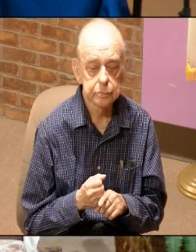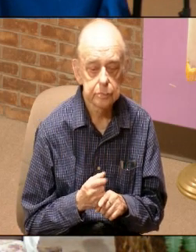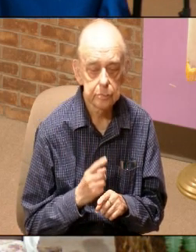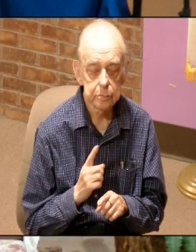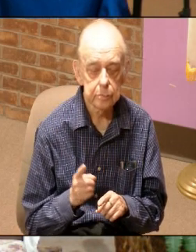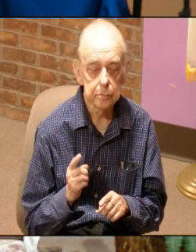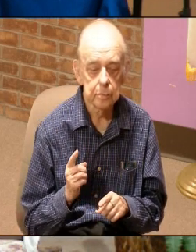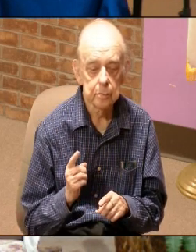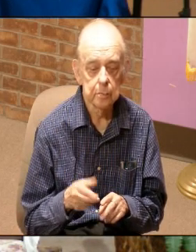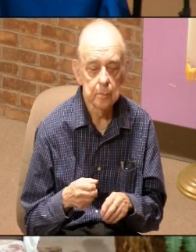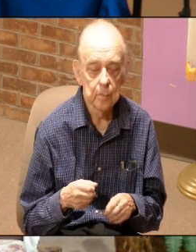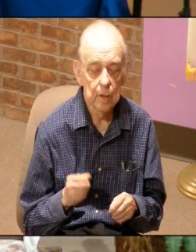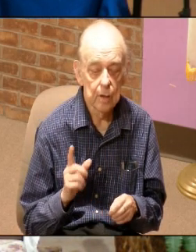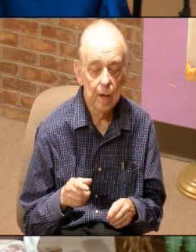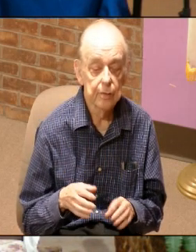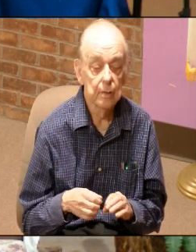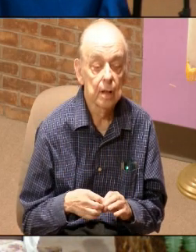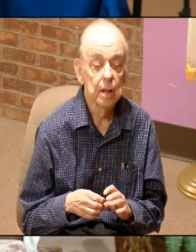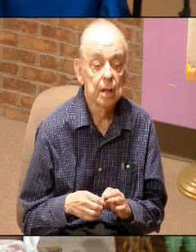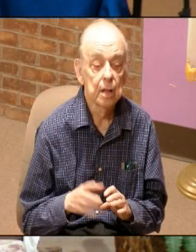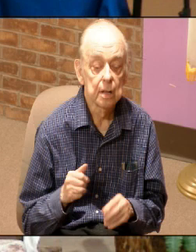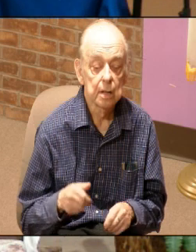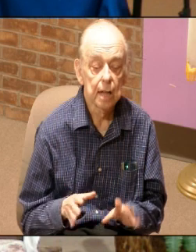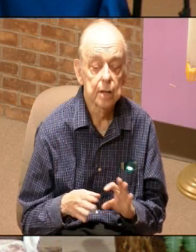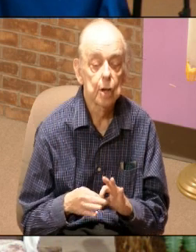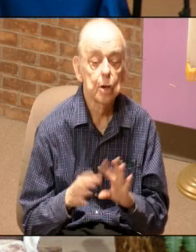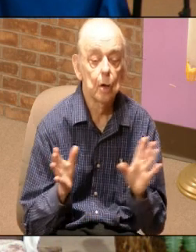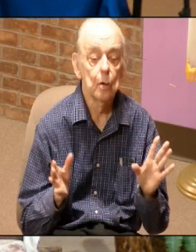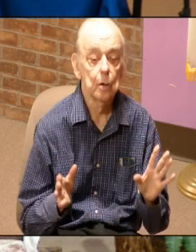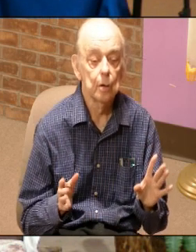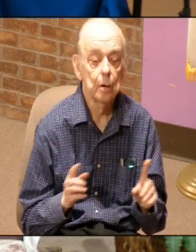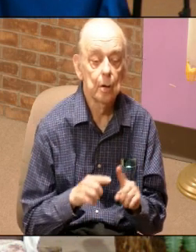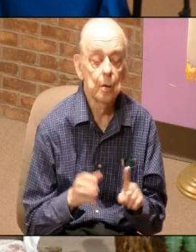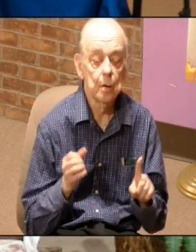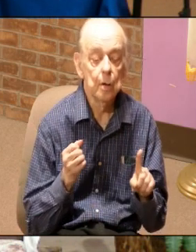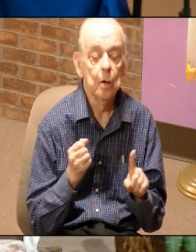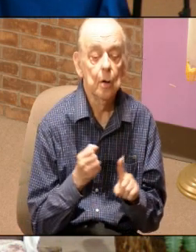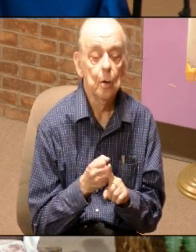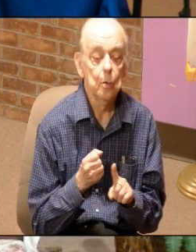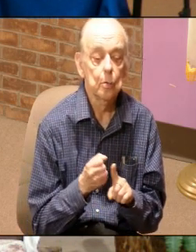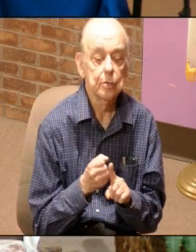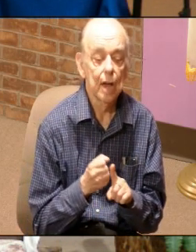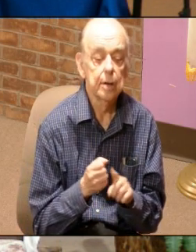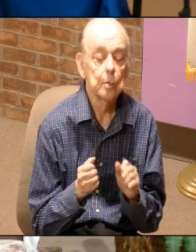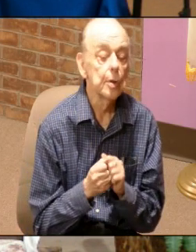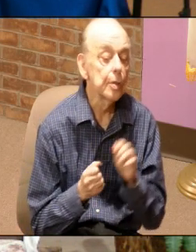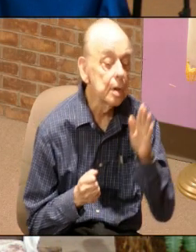is you've got to keep letting go but hold on tighter to God.